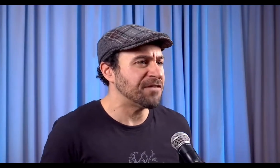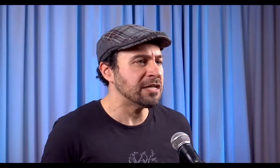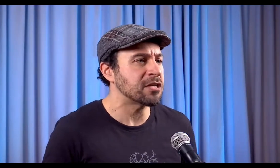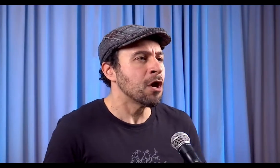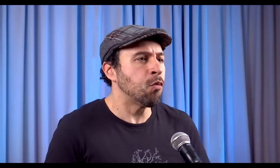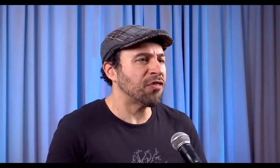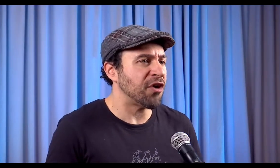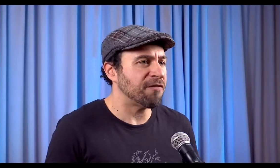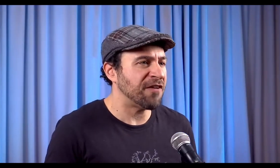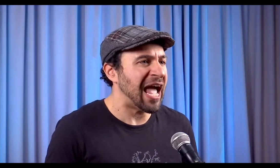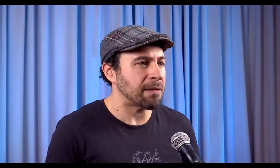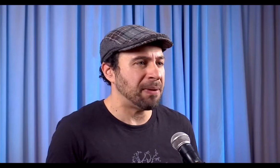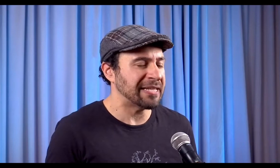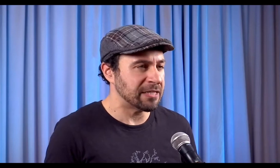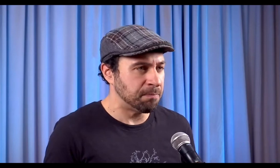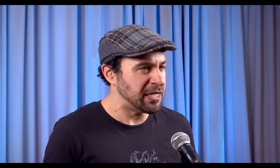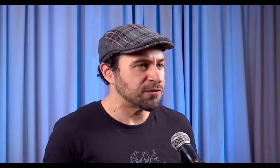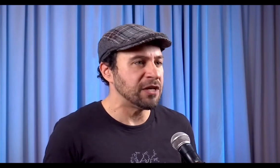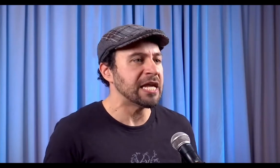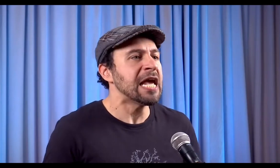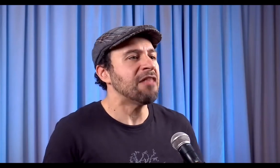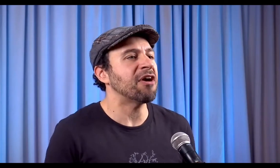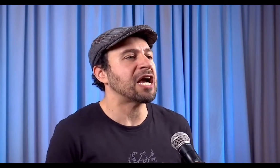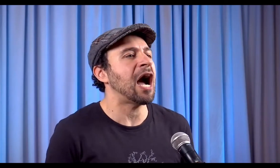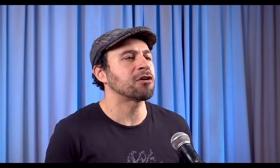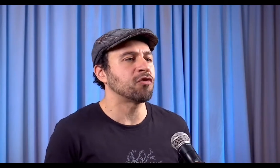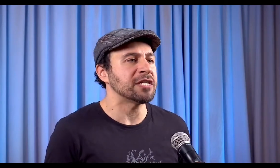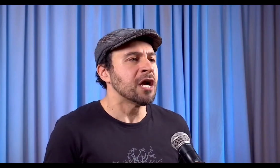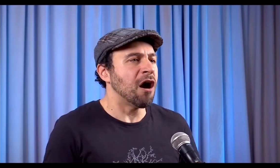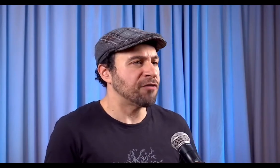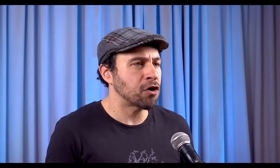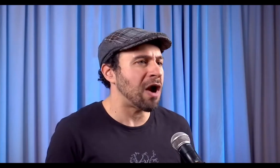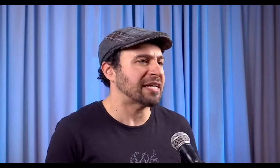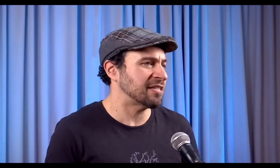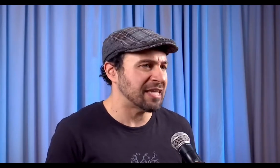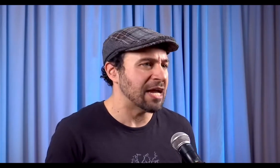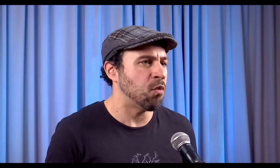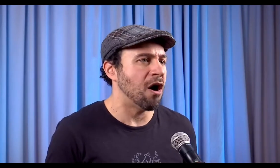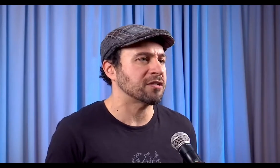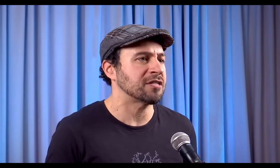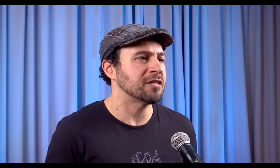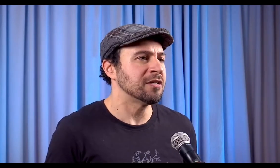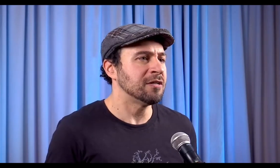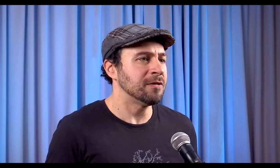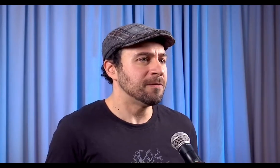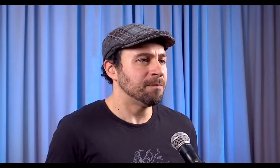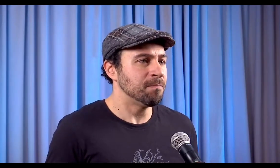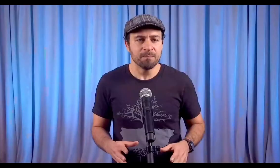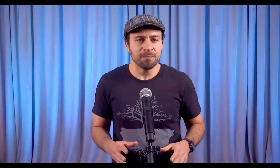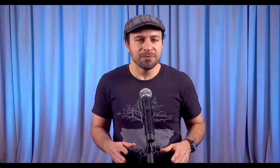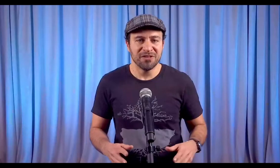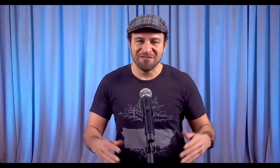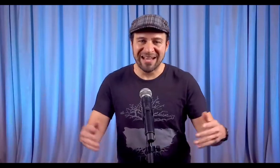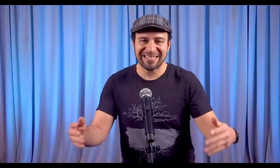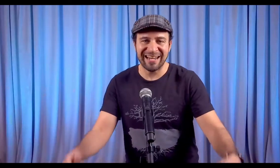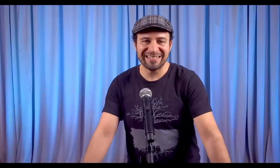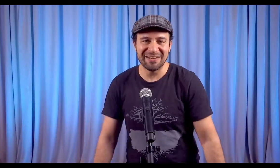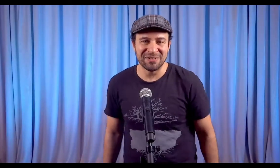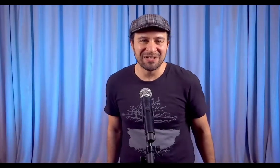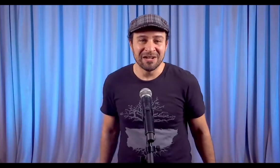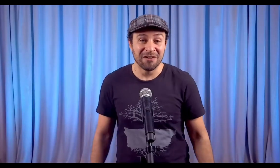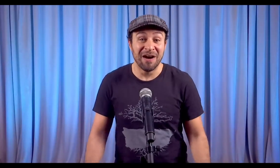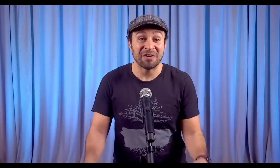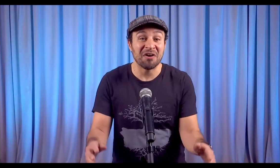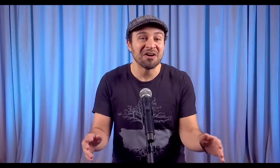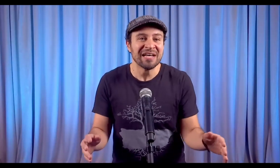but our feet with our flag planted peacefully in the concrete of the cracked sidewalks. The vast